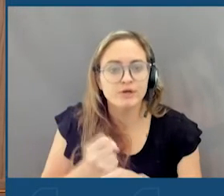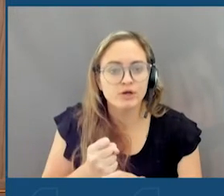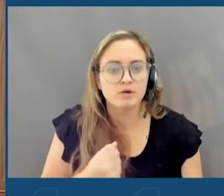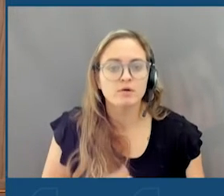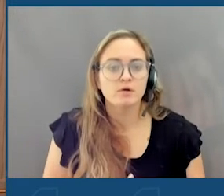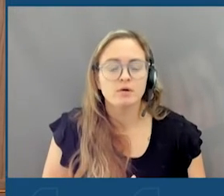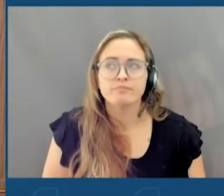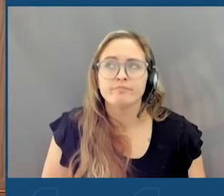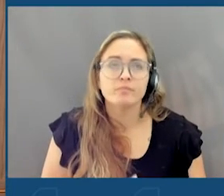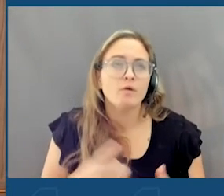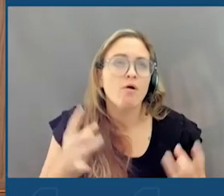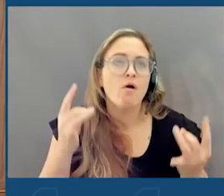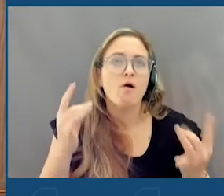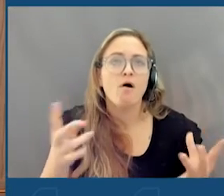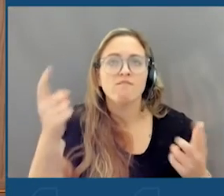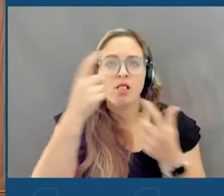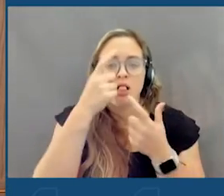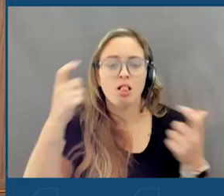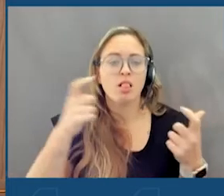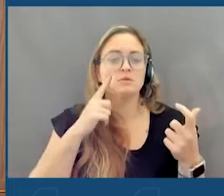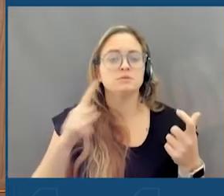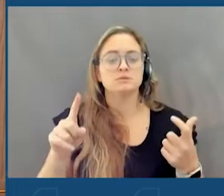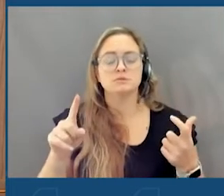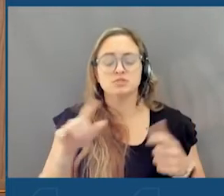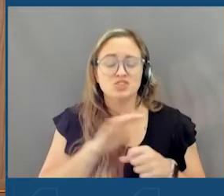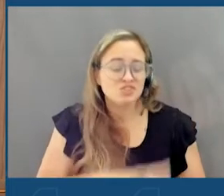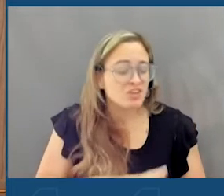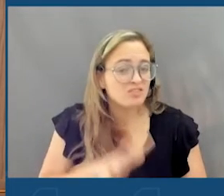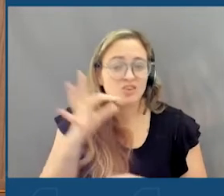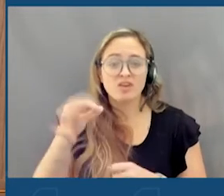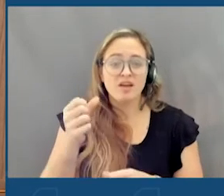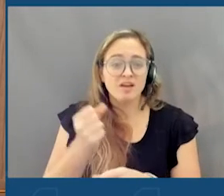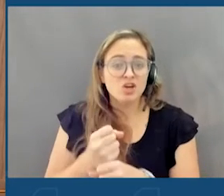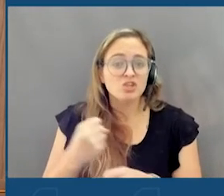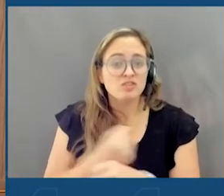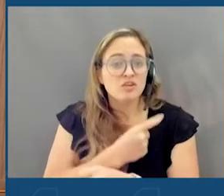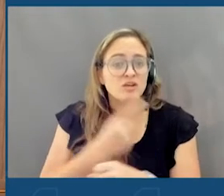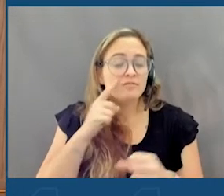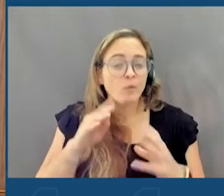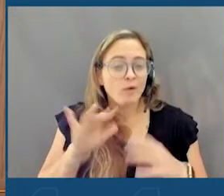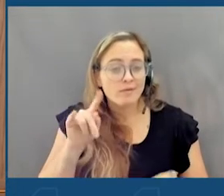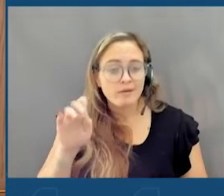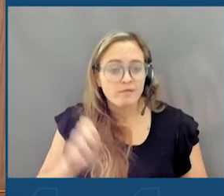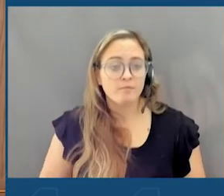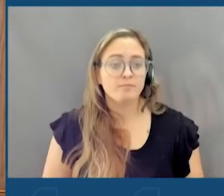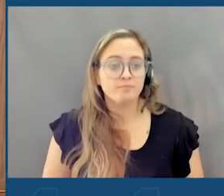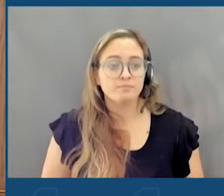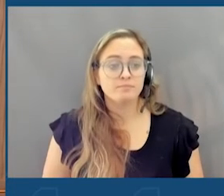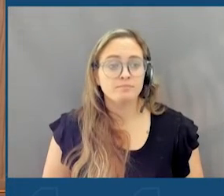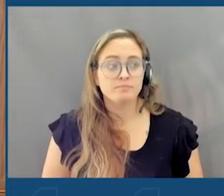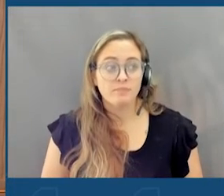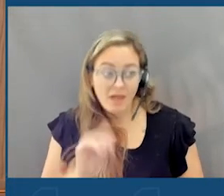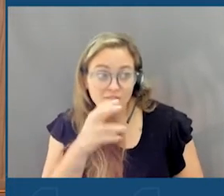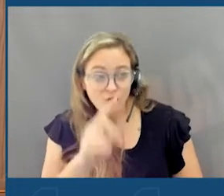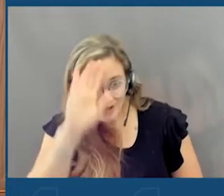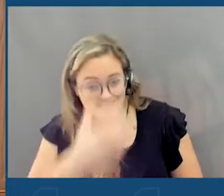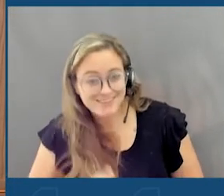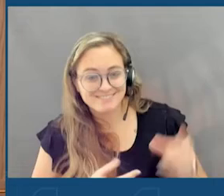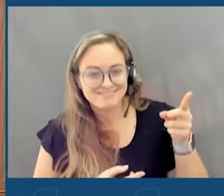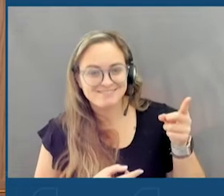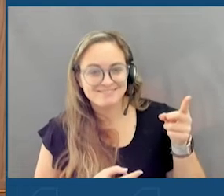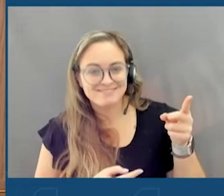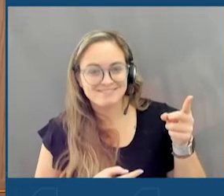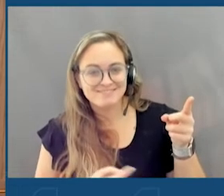devastating and stressful 9 years for us. I got a grandson. We have